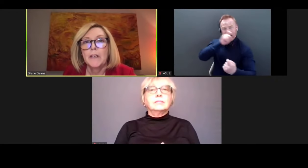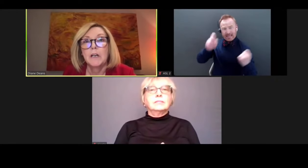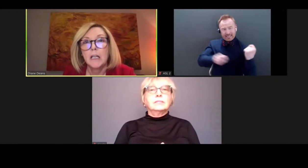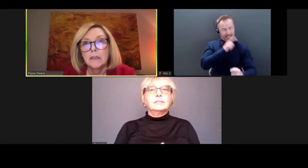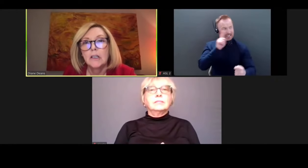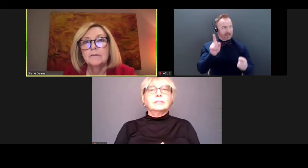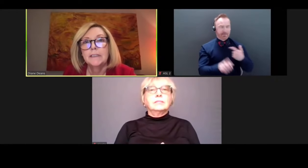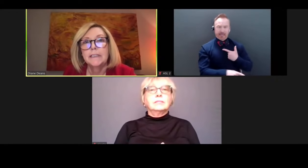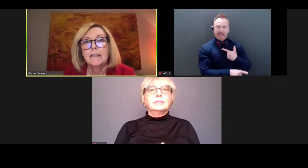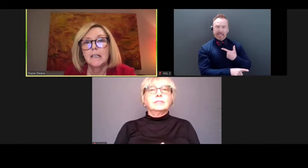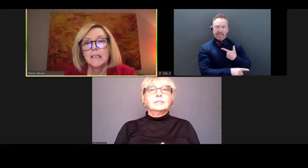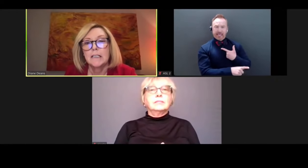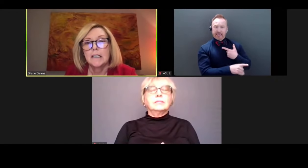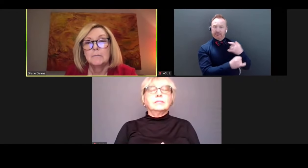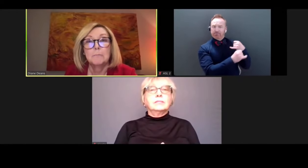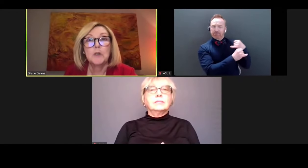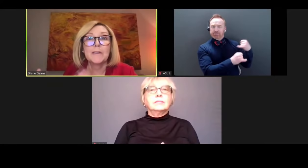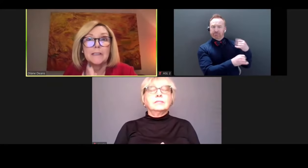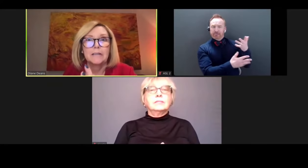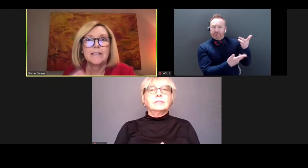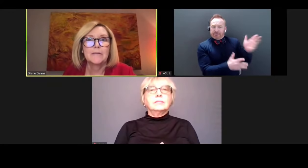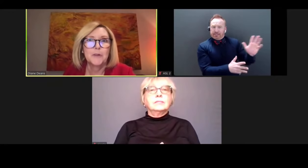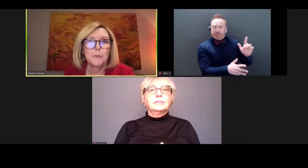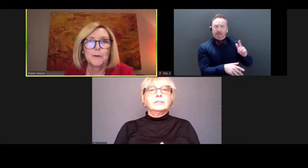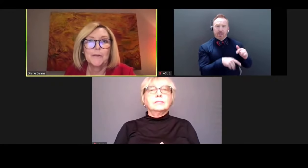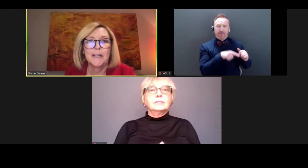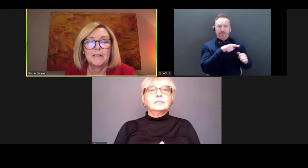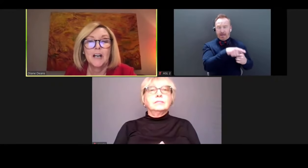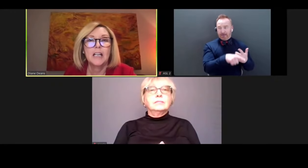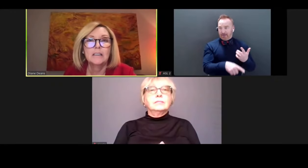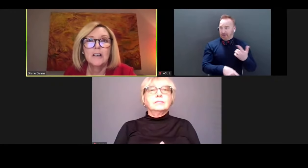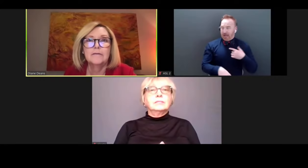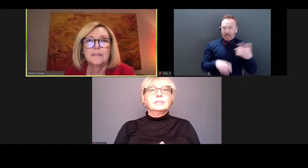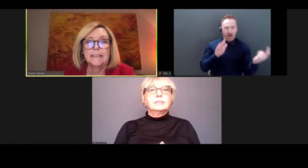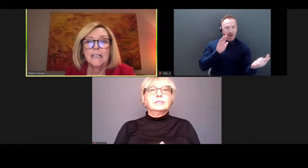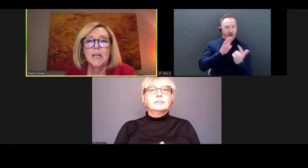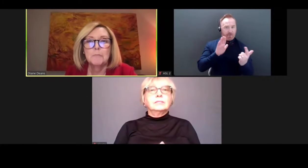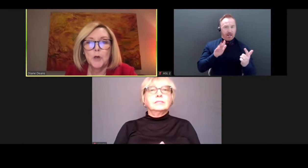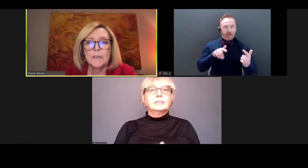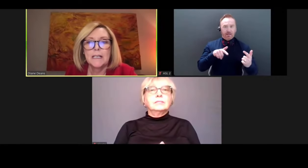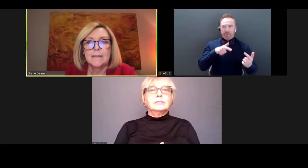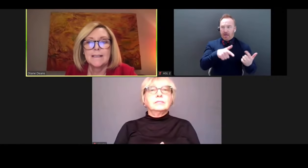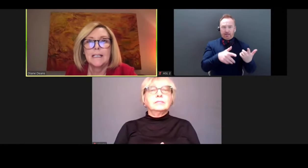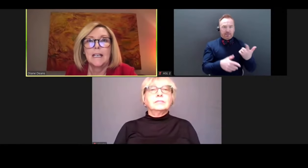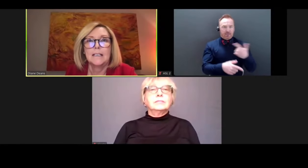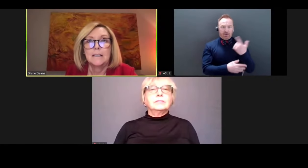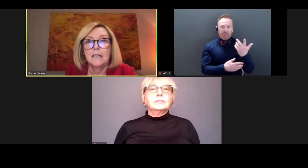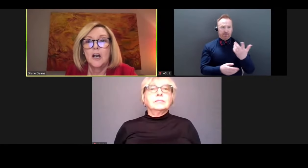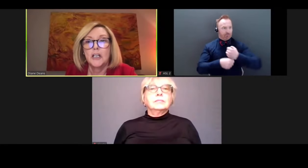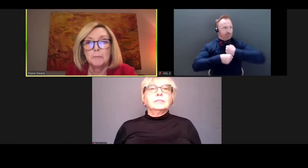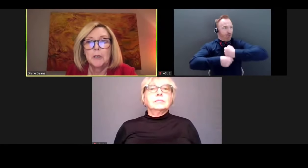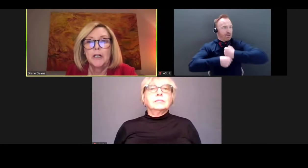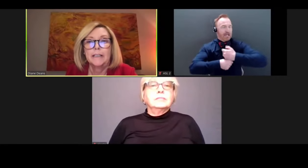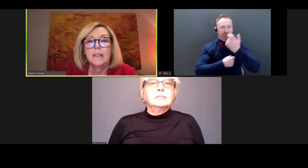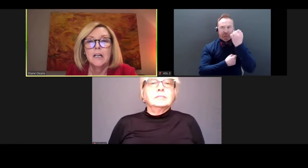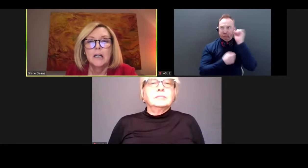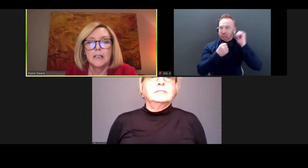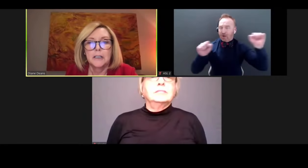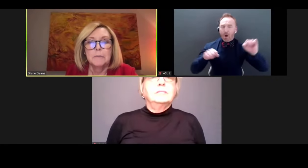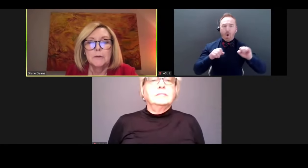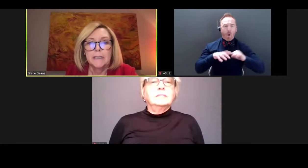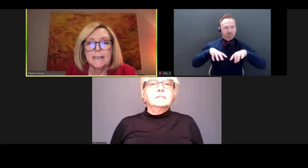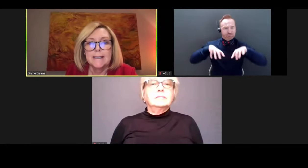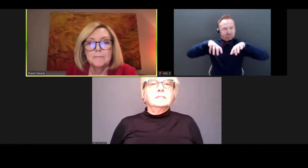people that are unlawfully mercenaries, if you will, that are unlawfully protesting and occupying